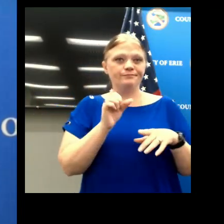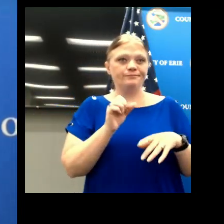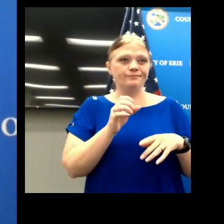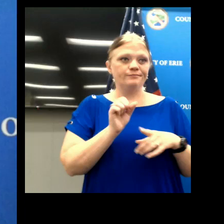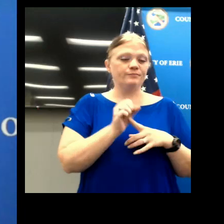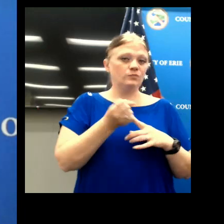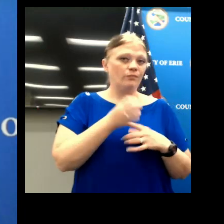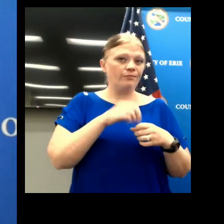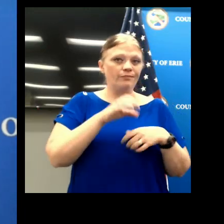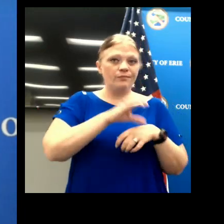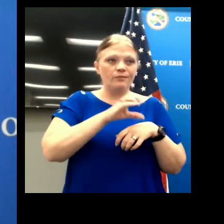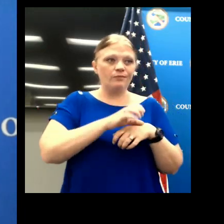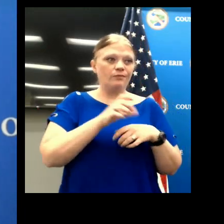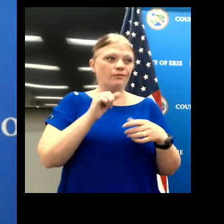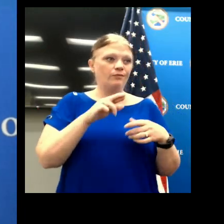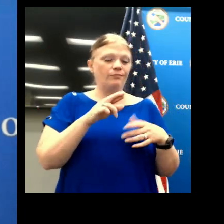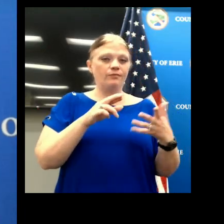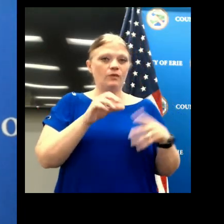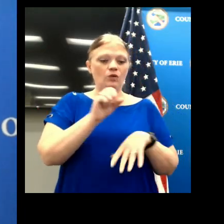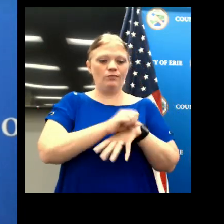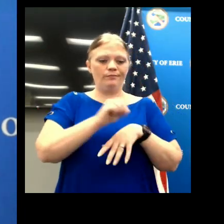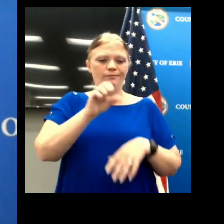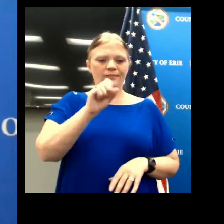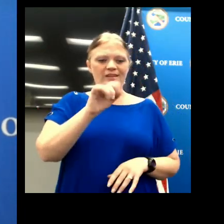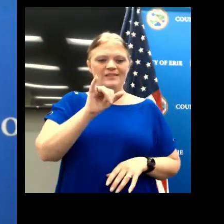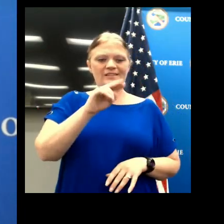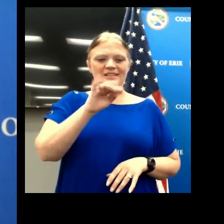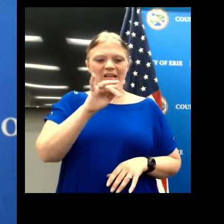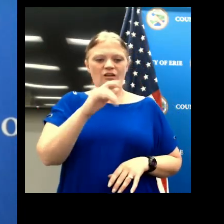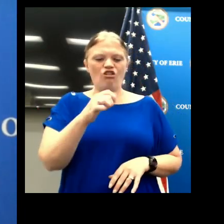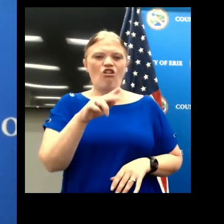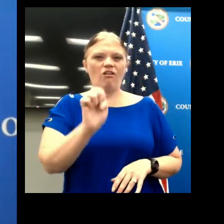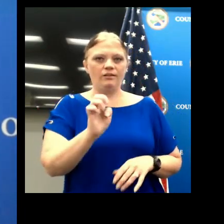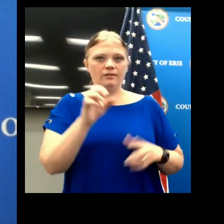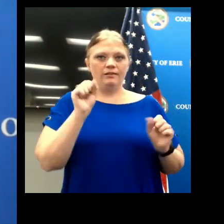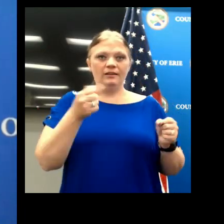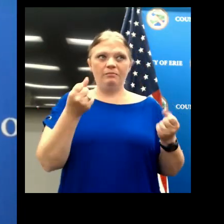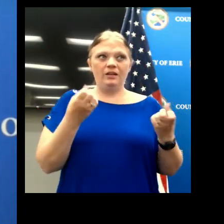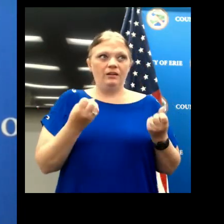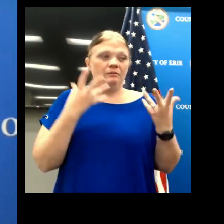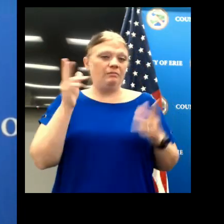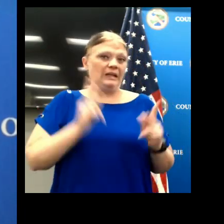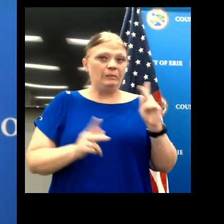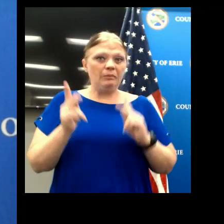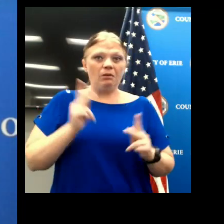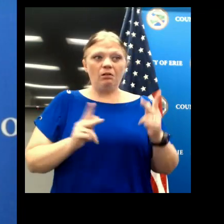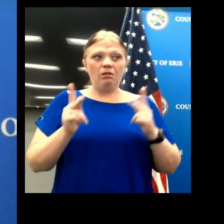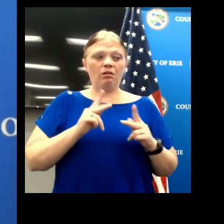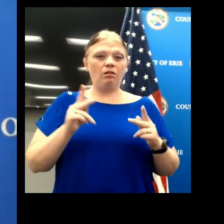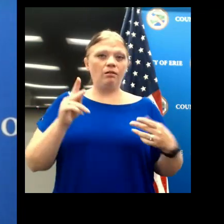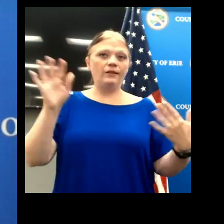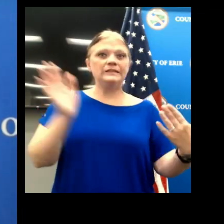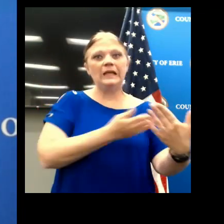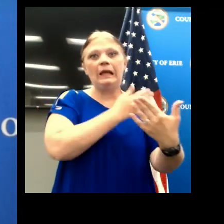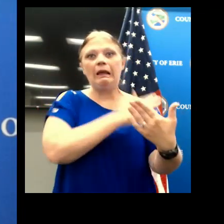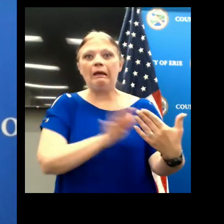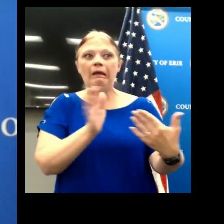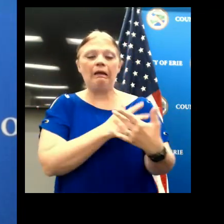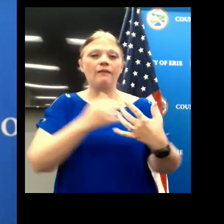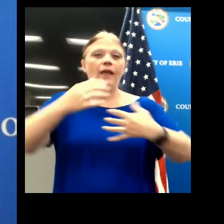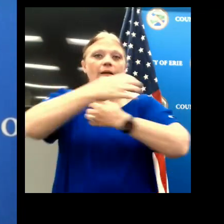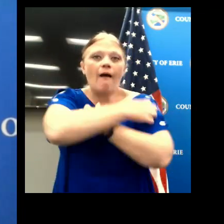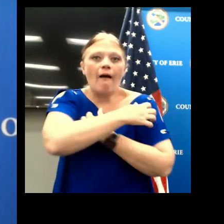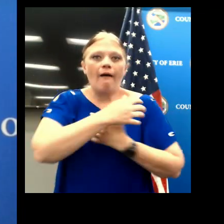a church or a synagogue, there can be a lot of people. People are singing,